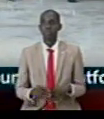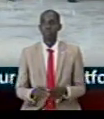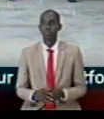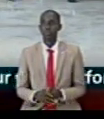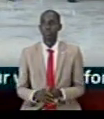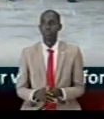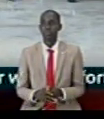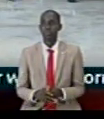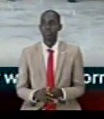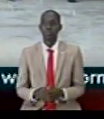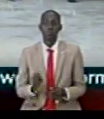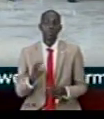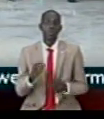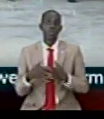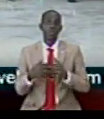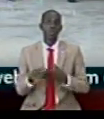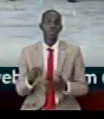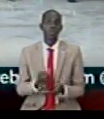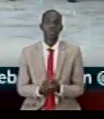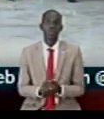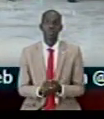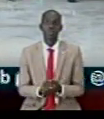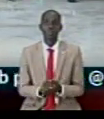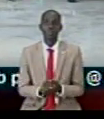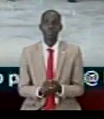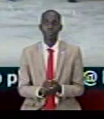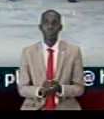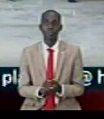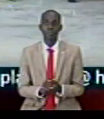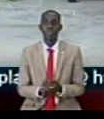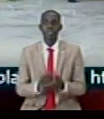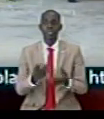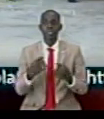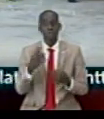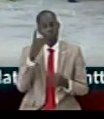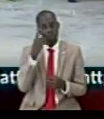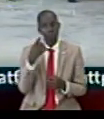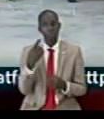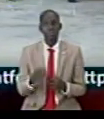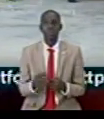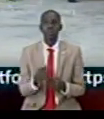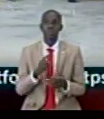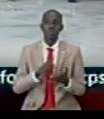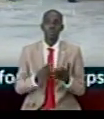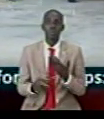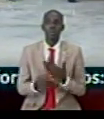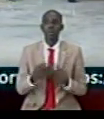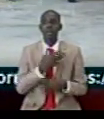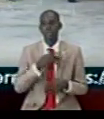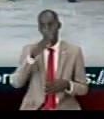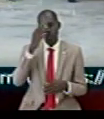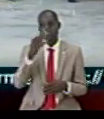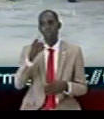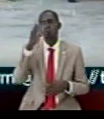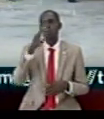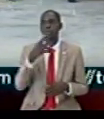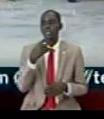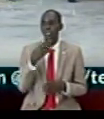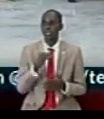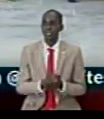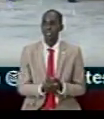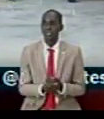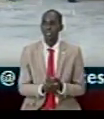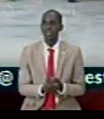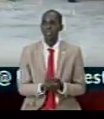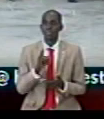So after that, we went to the global crusade, and the man of God said I should